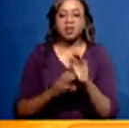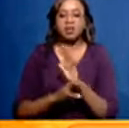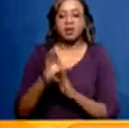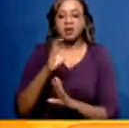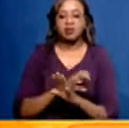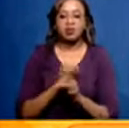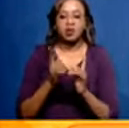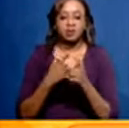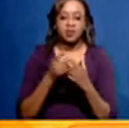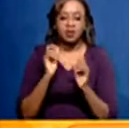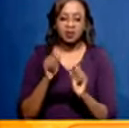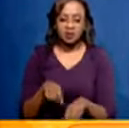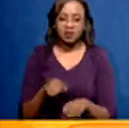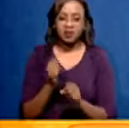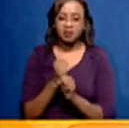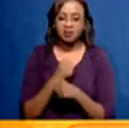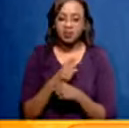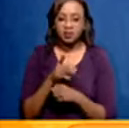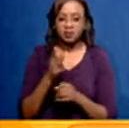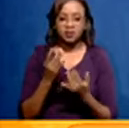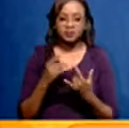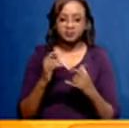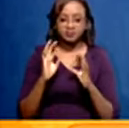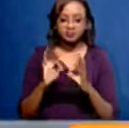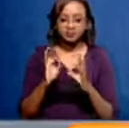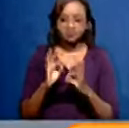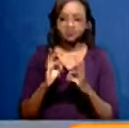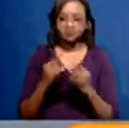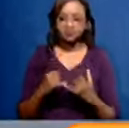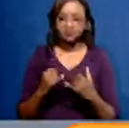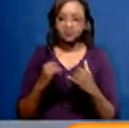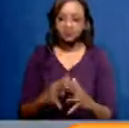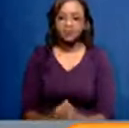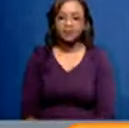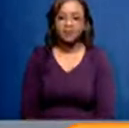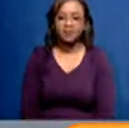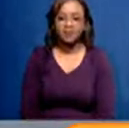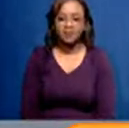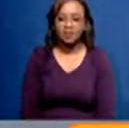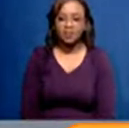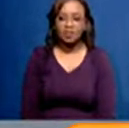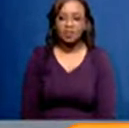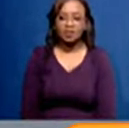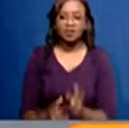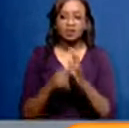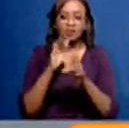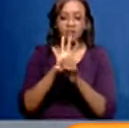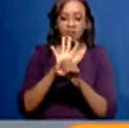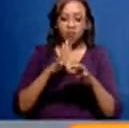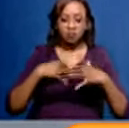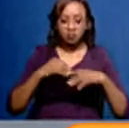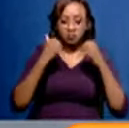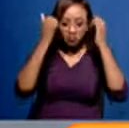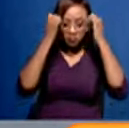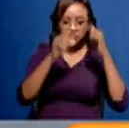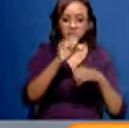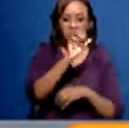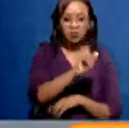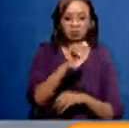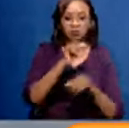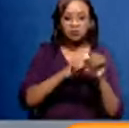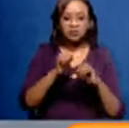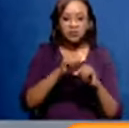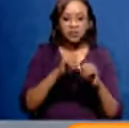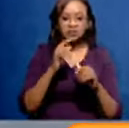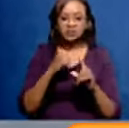more fit for purpose than it is already today. Absolutely, because a lot of people study actuarial science but come out not knowing what actuarial